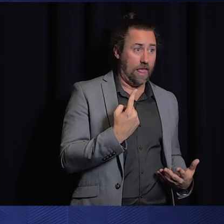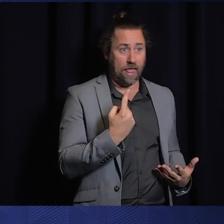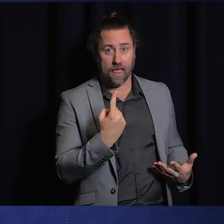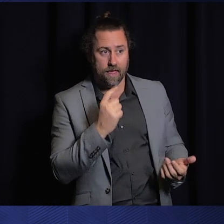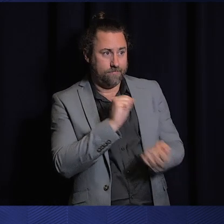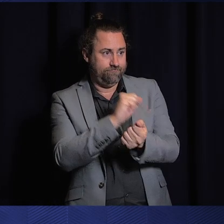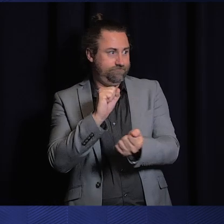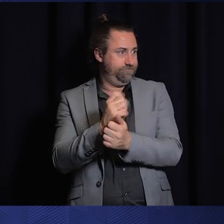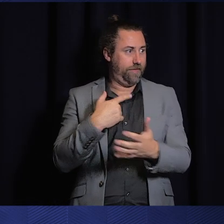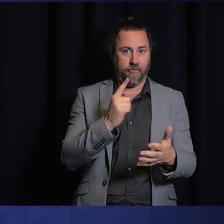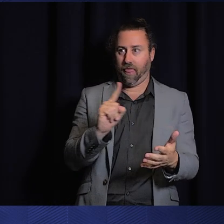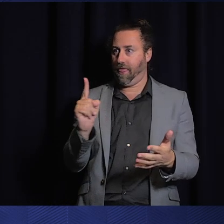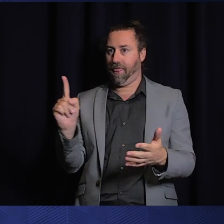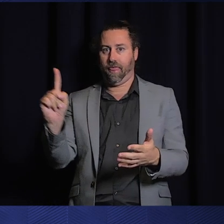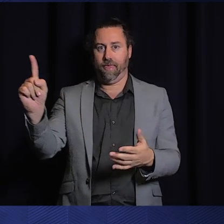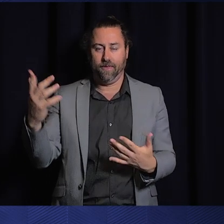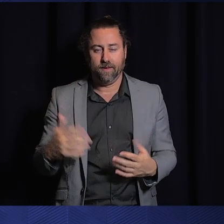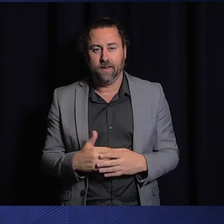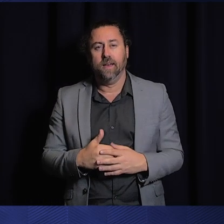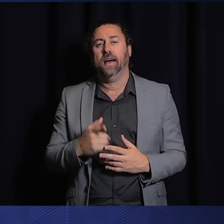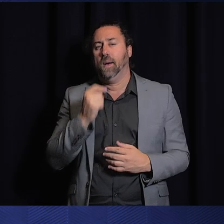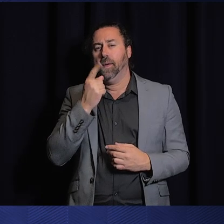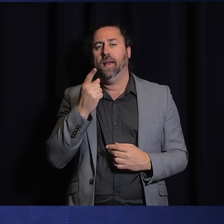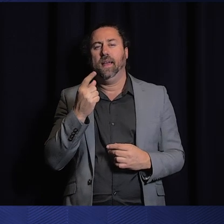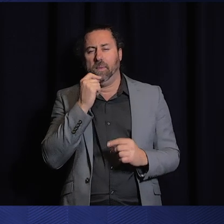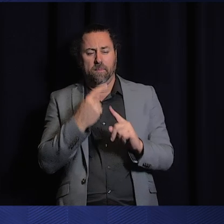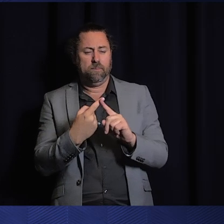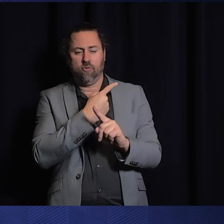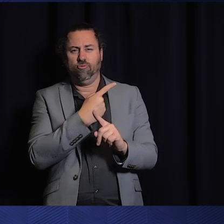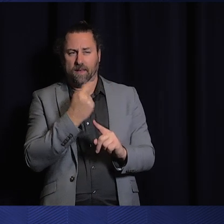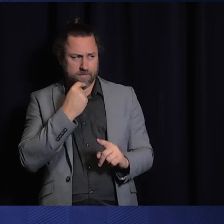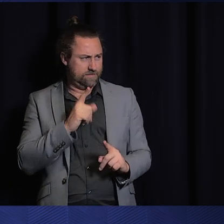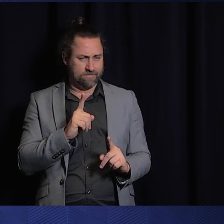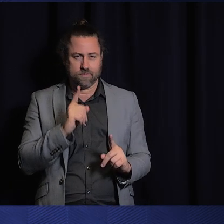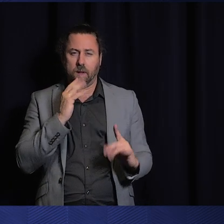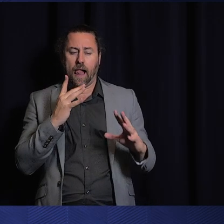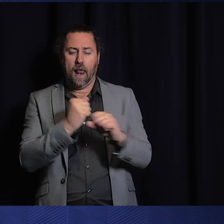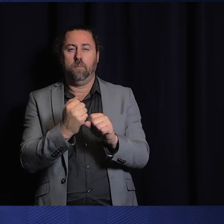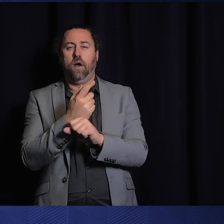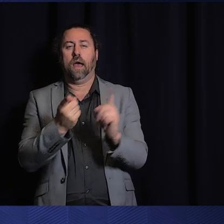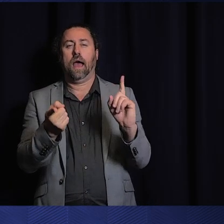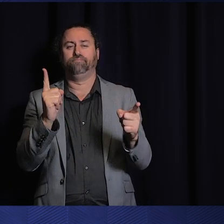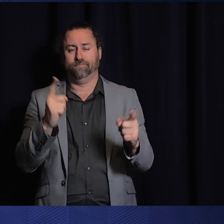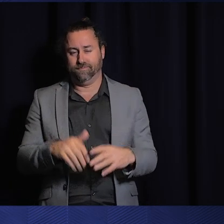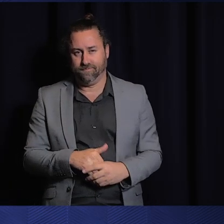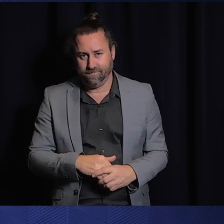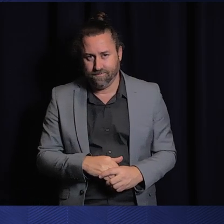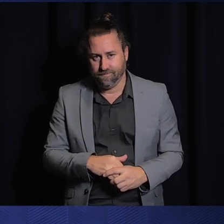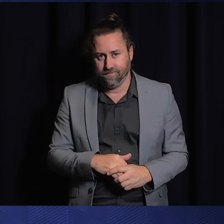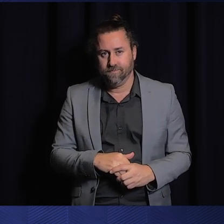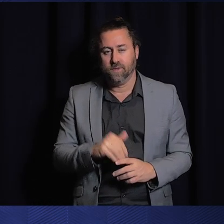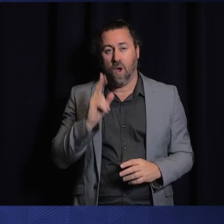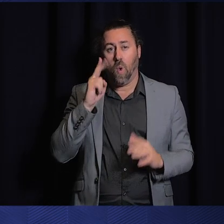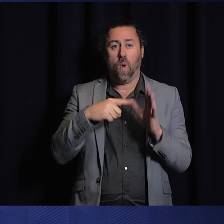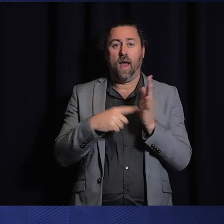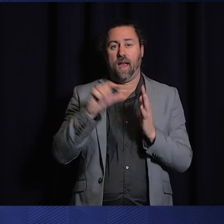me. I will try to keep this short, but it will give you a sense, if you don't know it already, of the scale of the phenomenon across the whole region of Asia